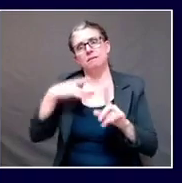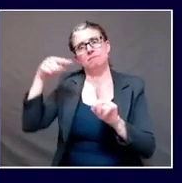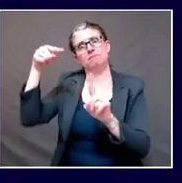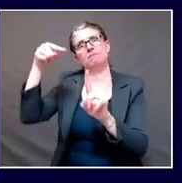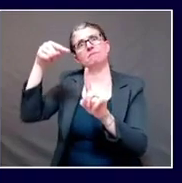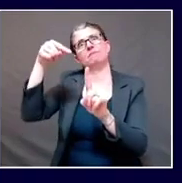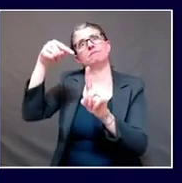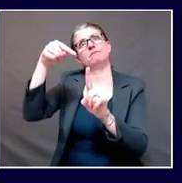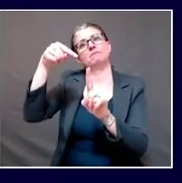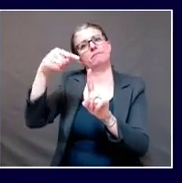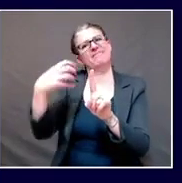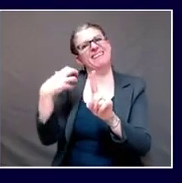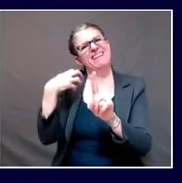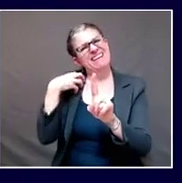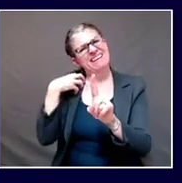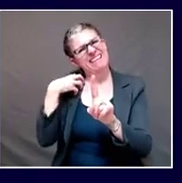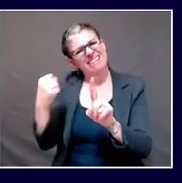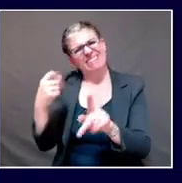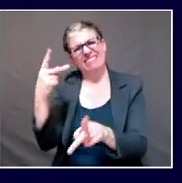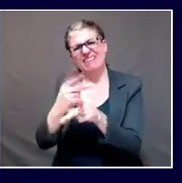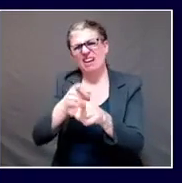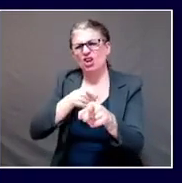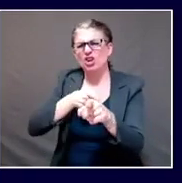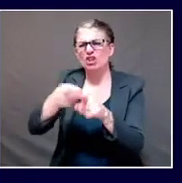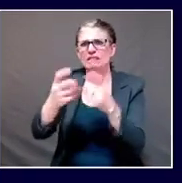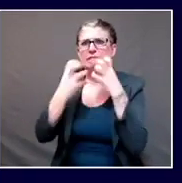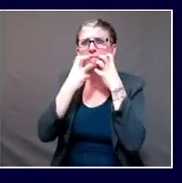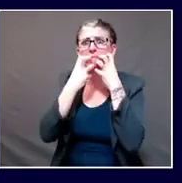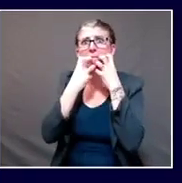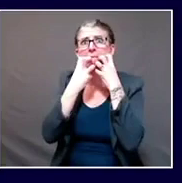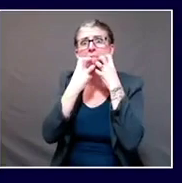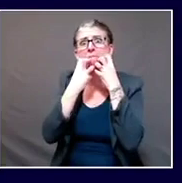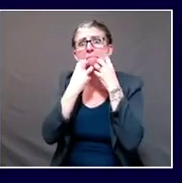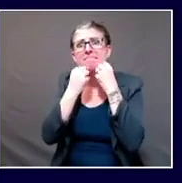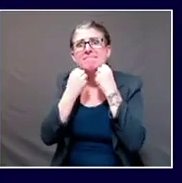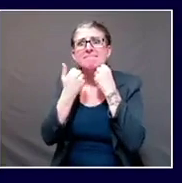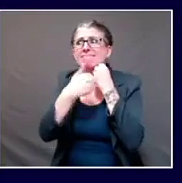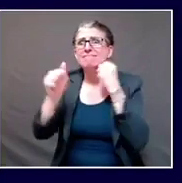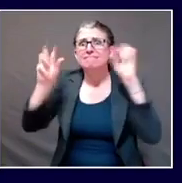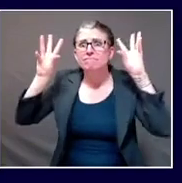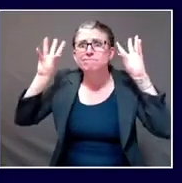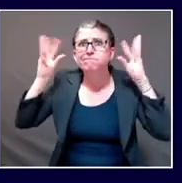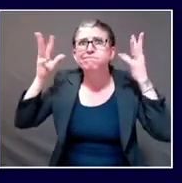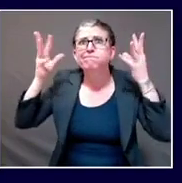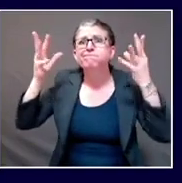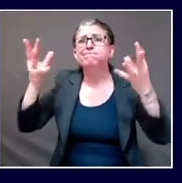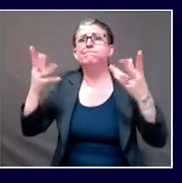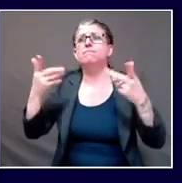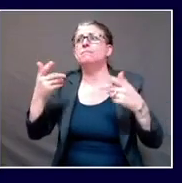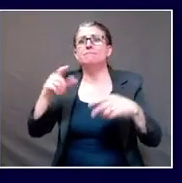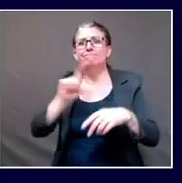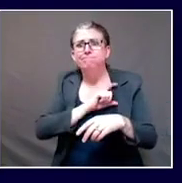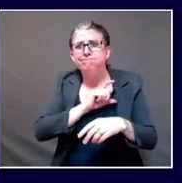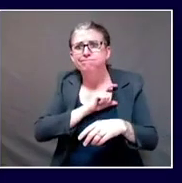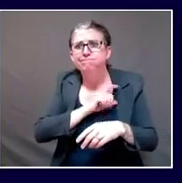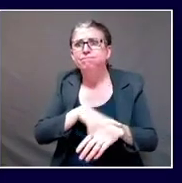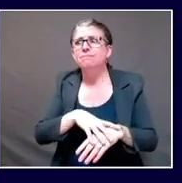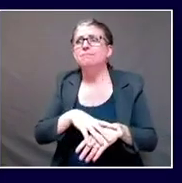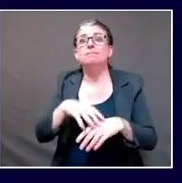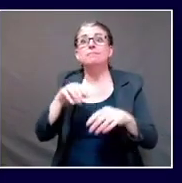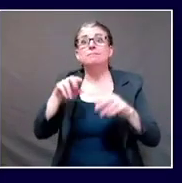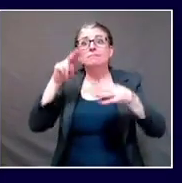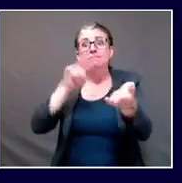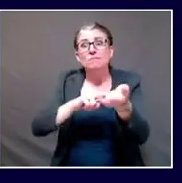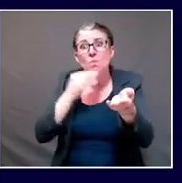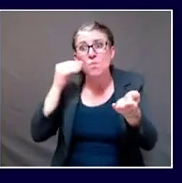long-term care facility residents. That all being said, we fully recognize the difficulty and the impact that COVID